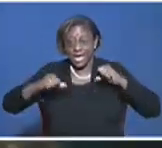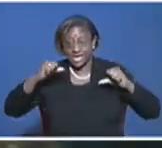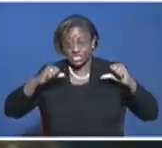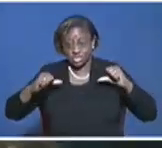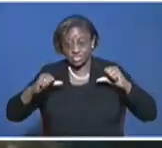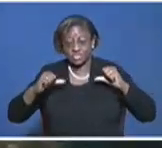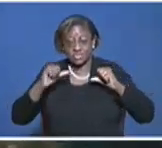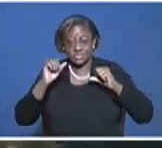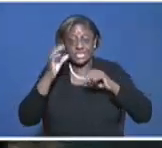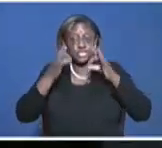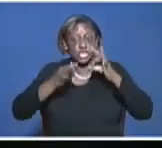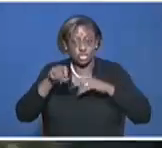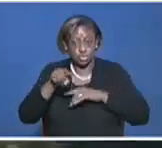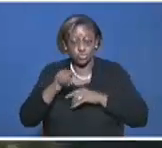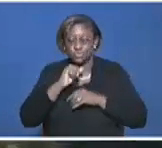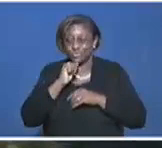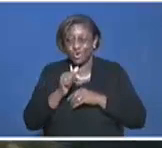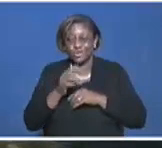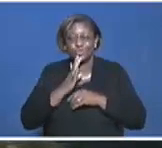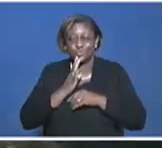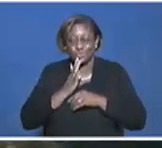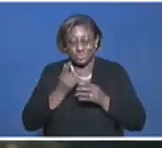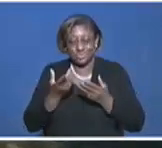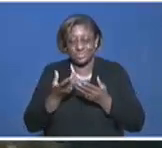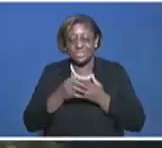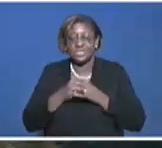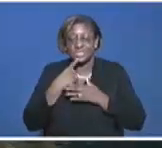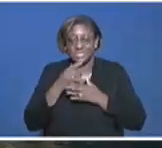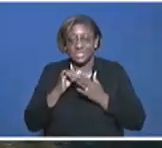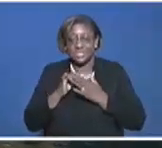words. You know, action speaks louder than words. For the Bahamas Tonight, I'm Cleopatra Murphy.